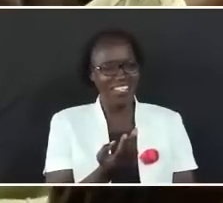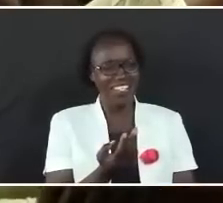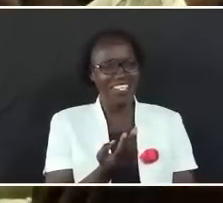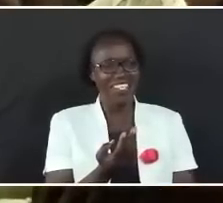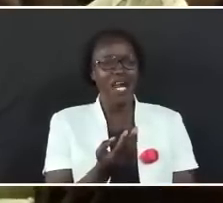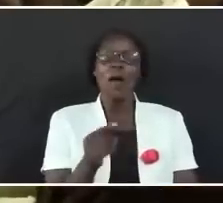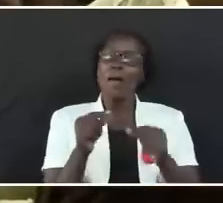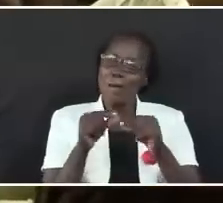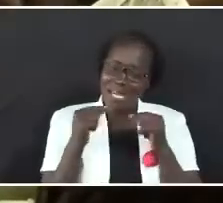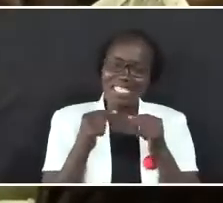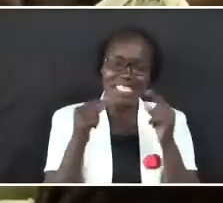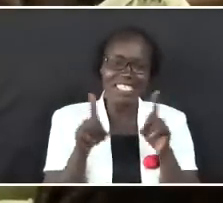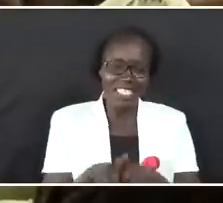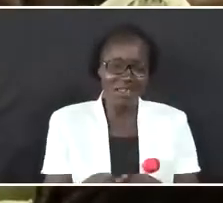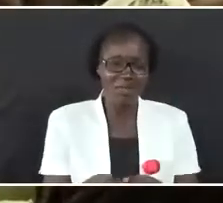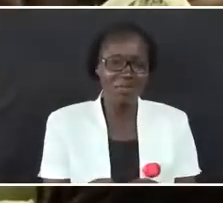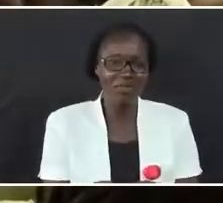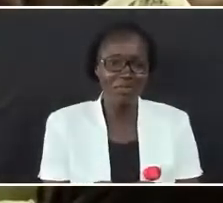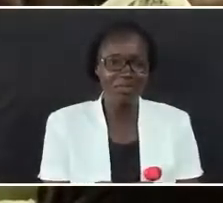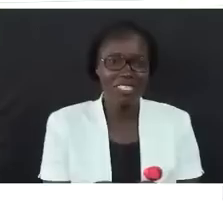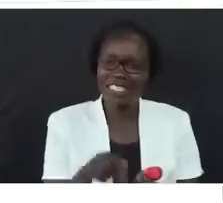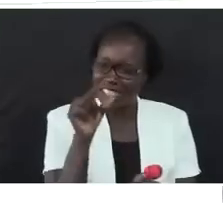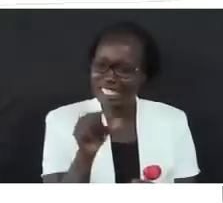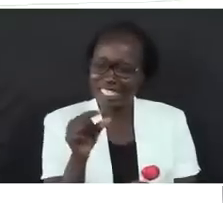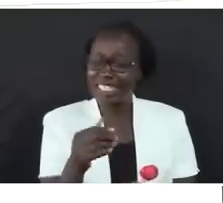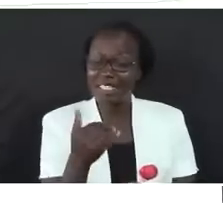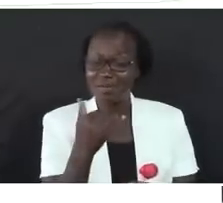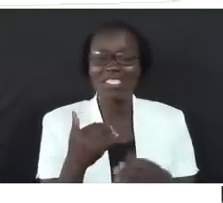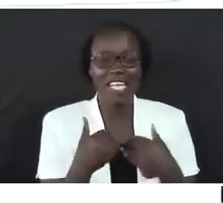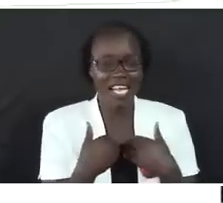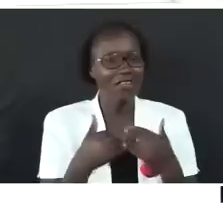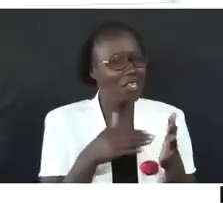Ata pastor. Kila mtu wako na kasoro yake.